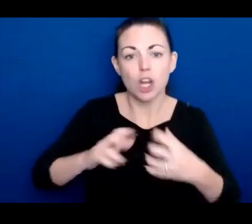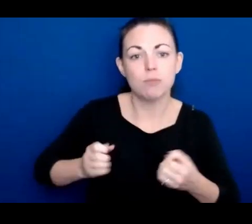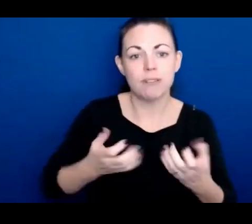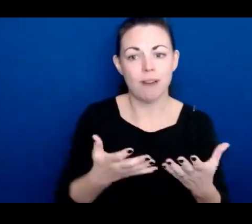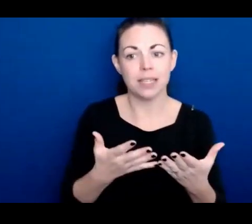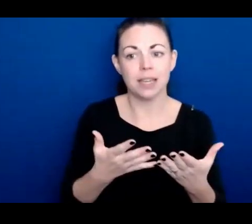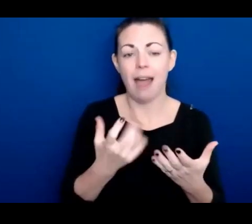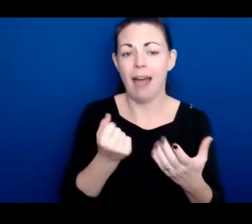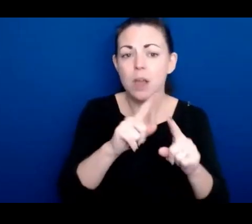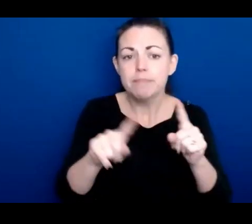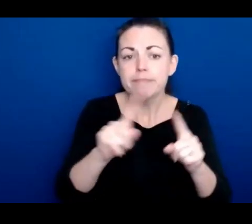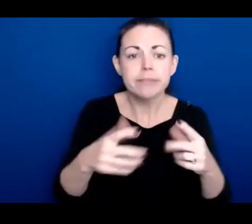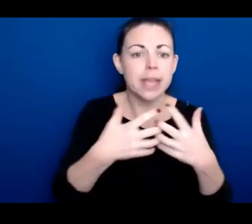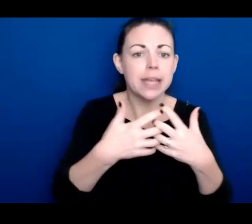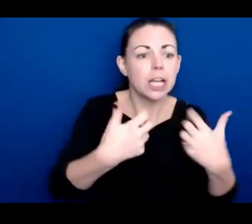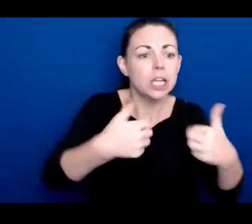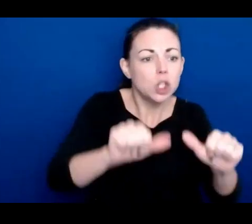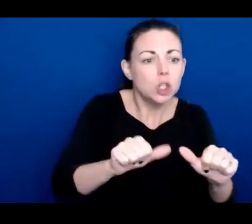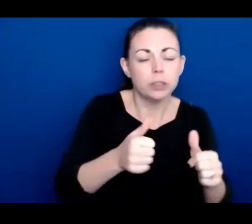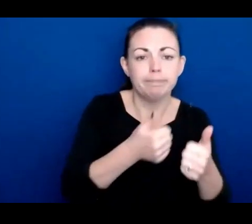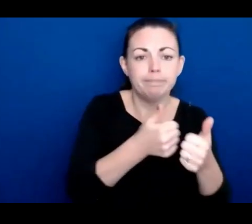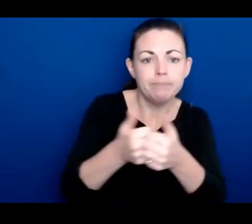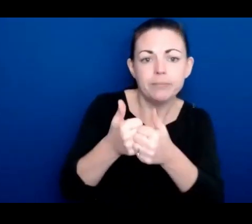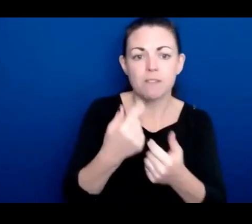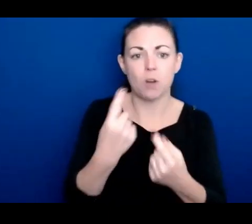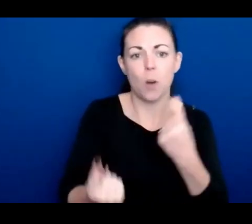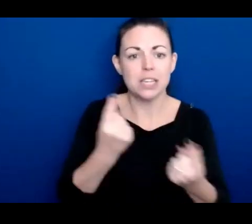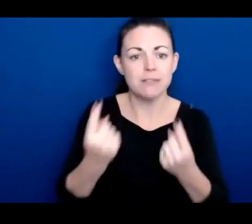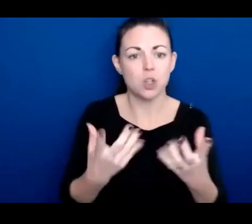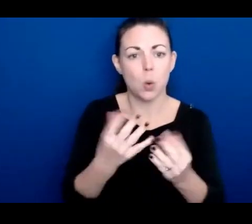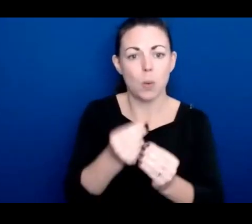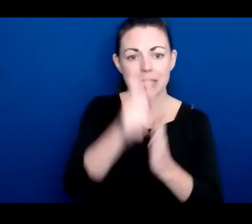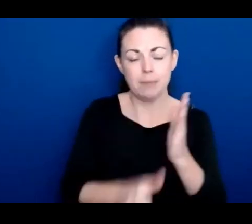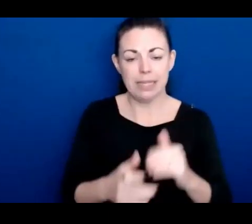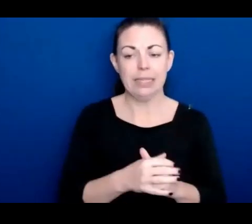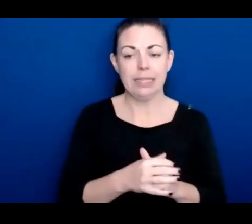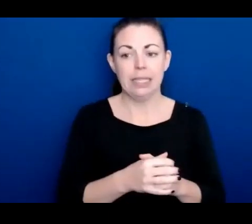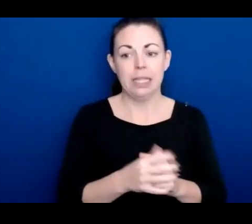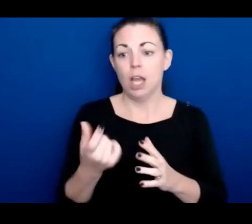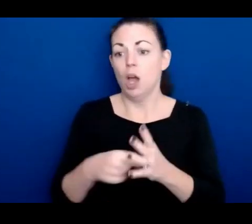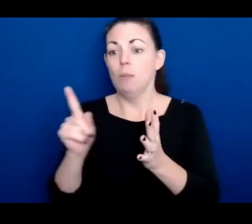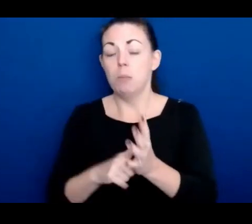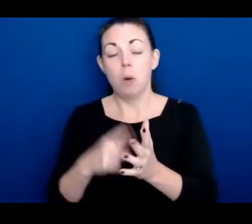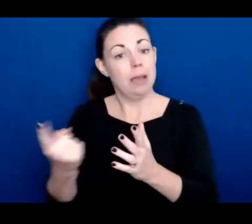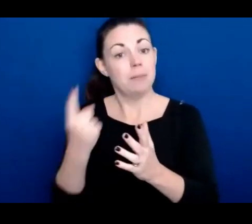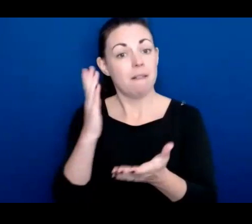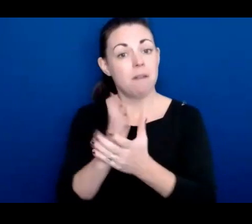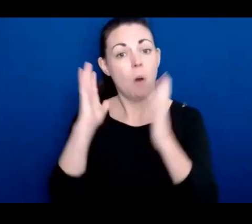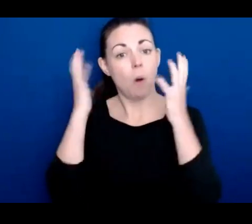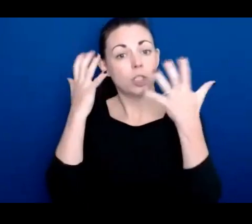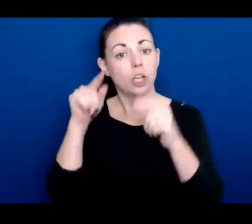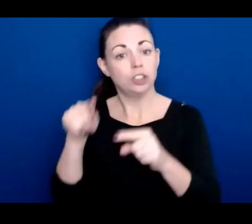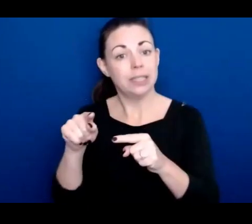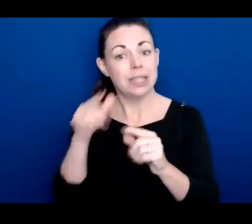implementing many technology solutions for individuals with disabilities. Paul is a practicing audiologist with a particular interest